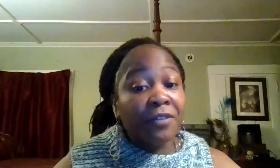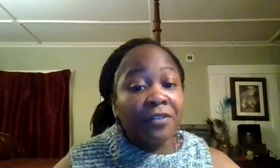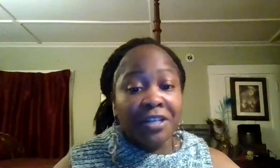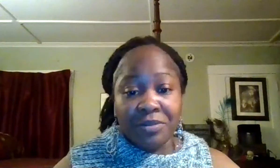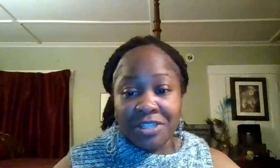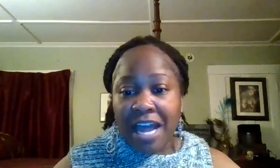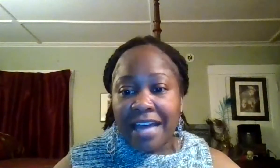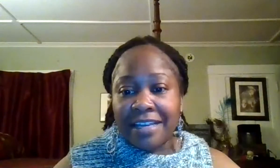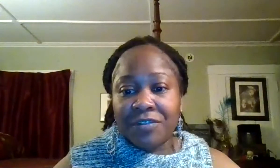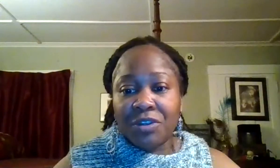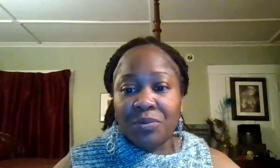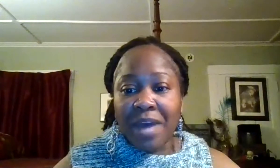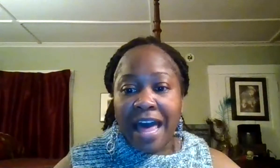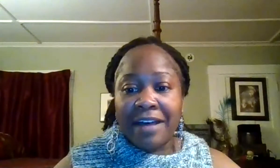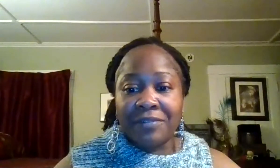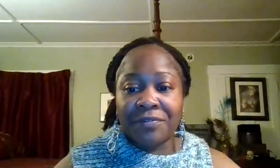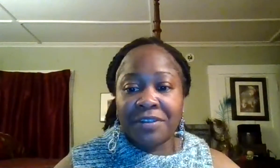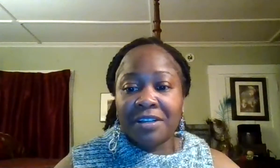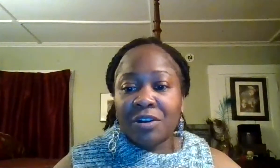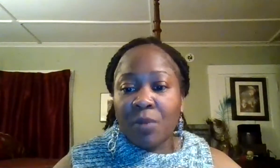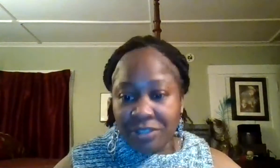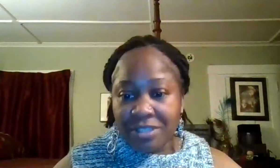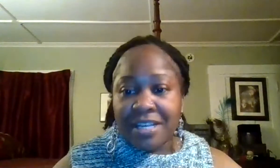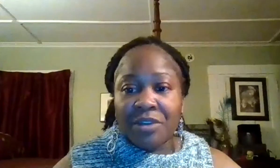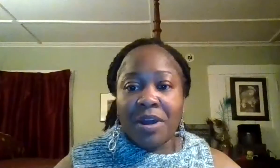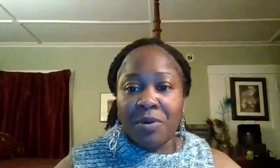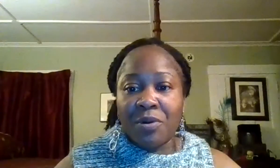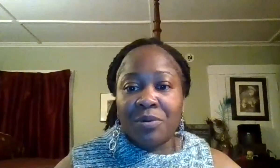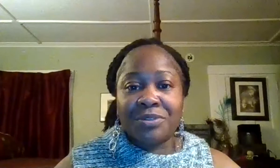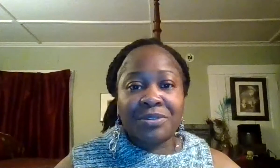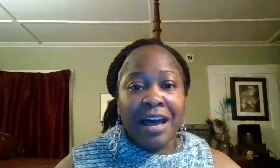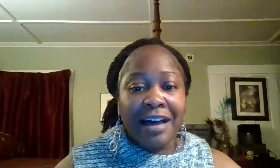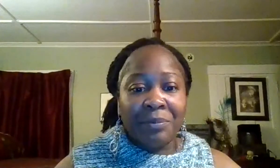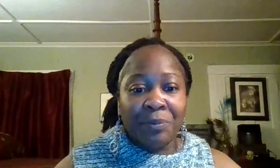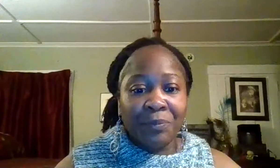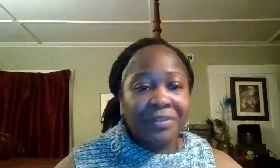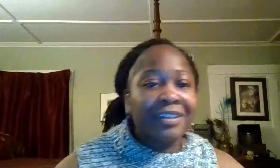And feel free to use the chat if you have questions that you want to post